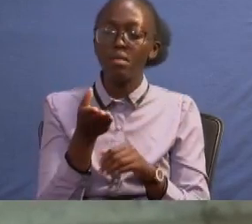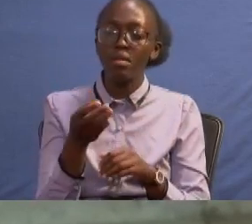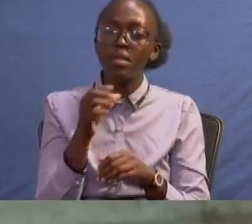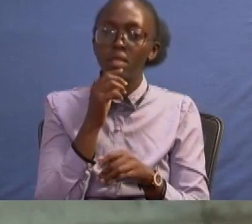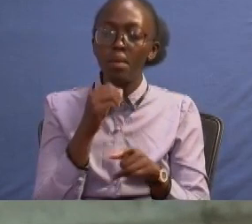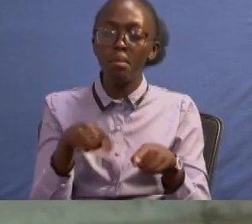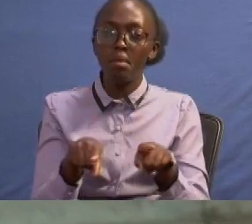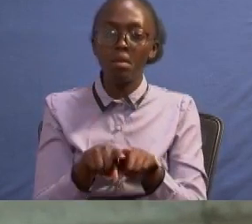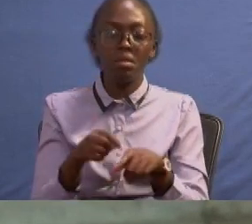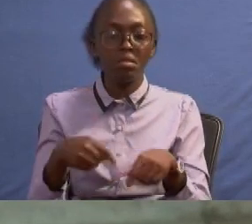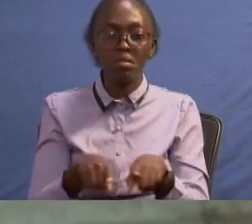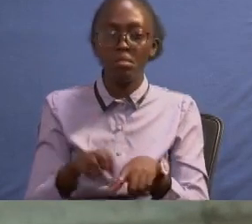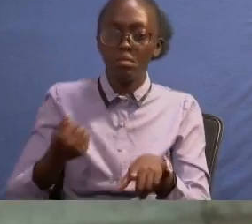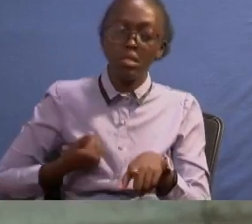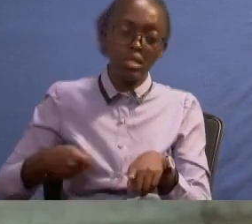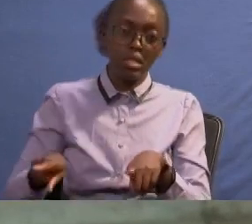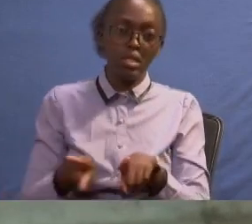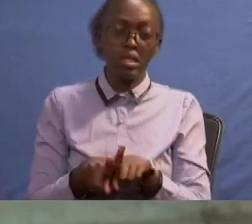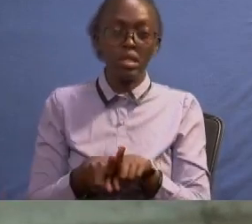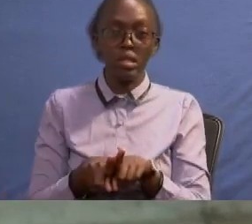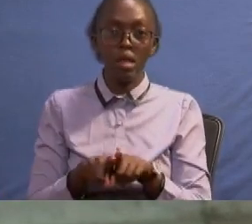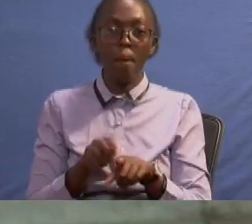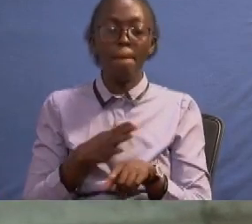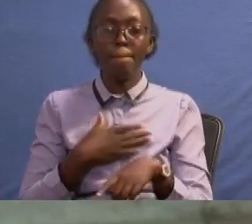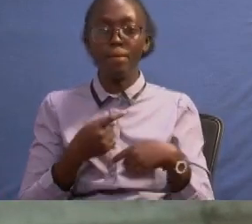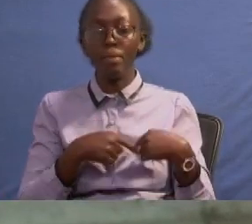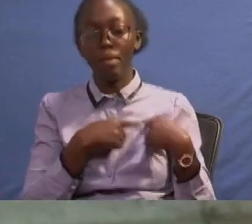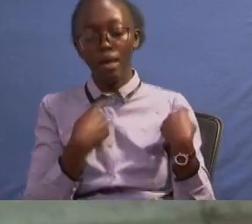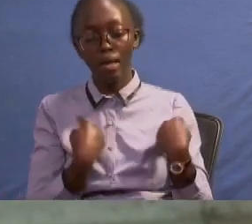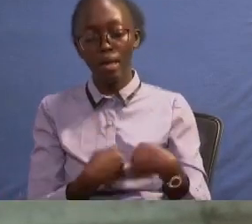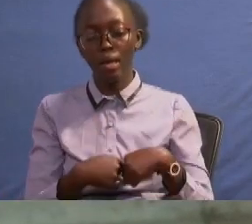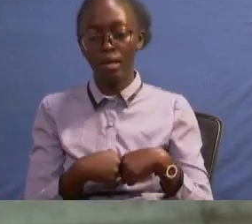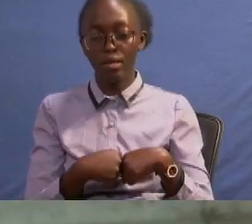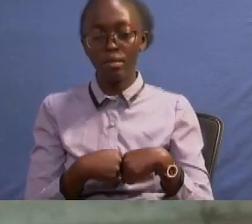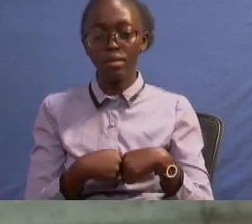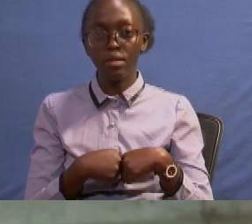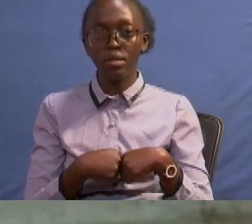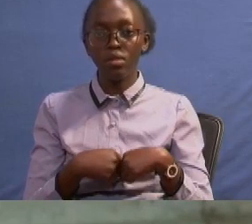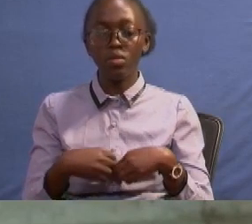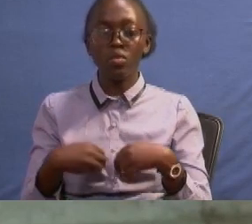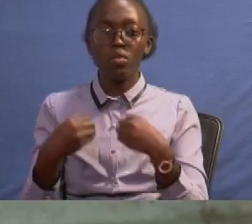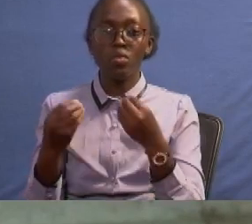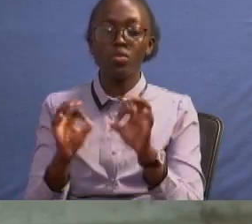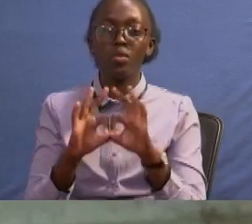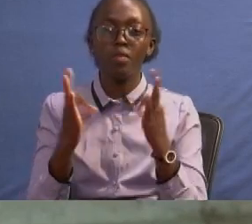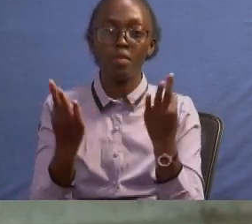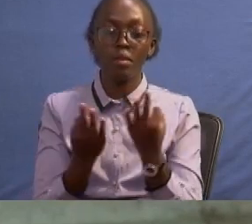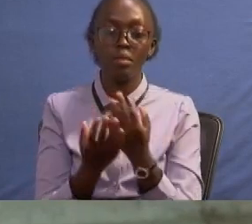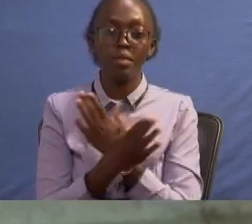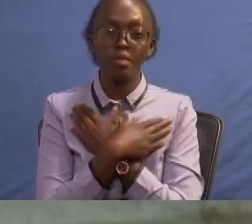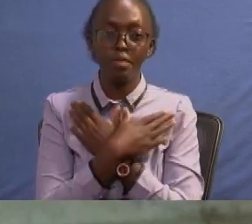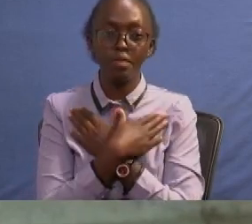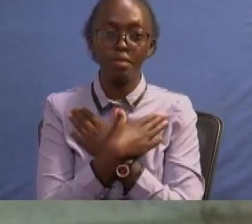they are our sisters. My heart goes to the families, the friends, and the entire